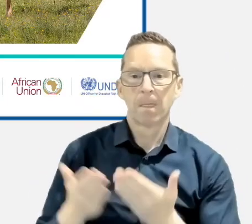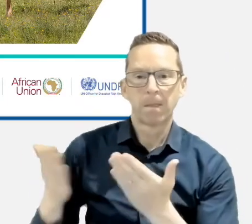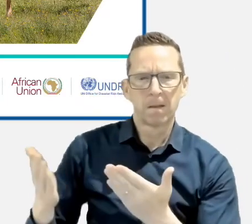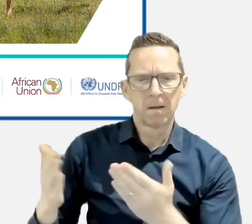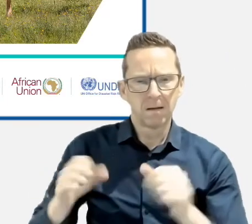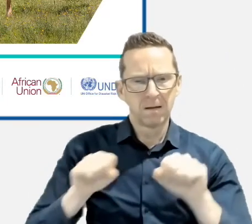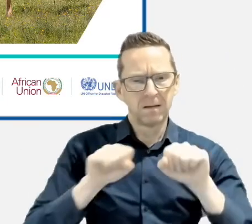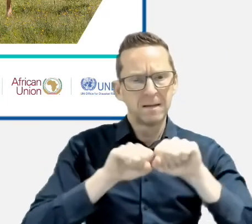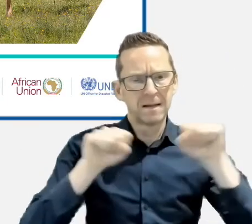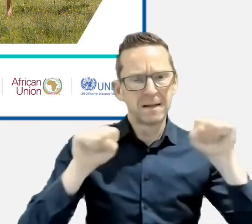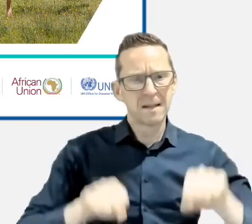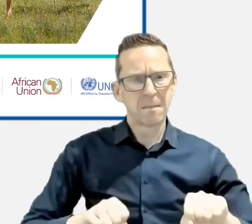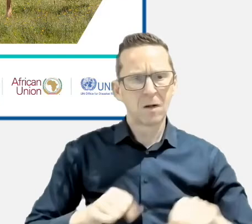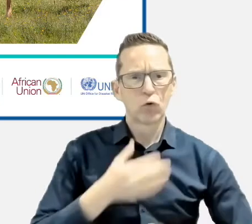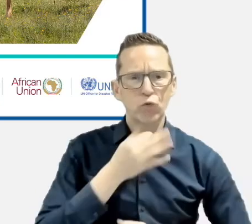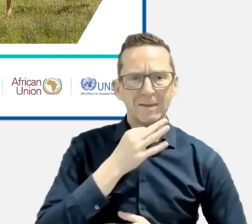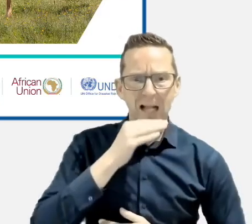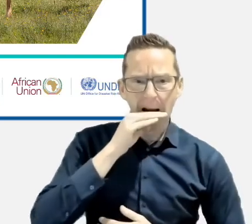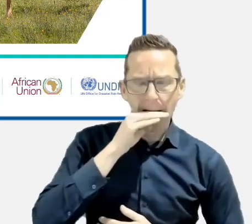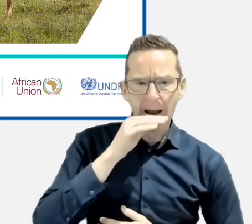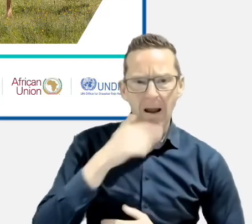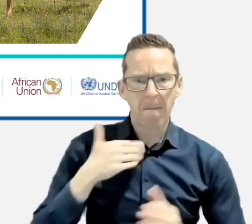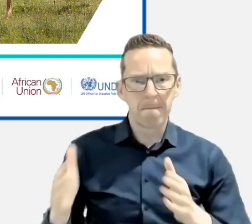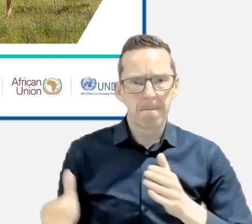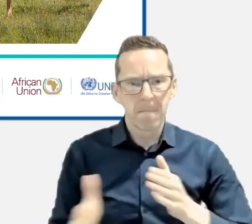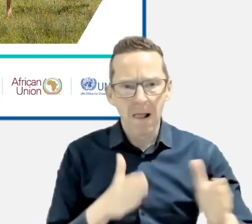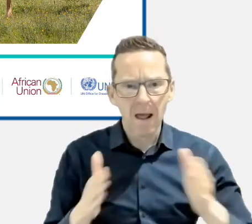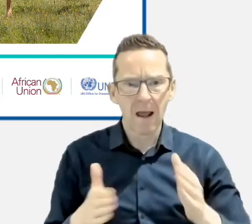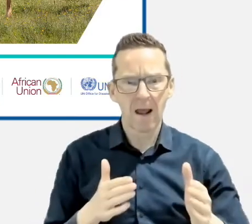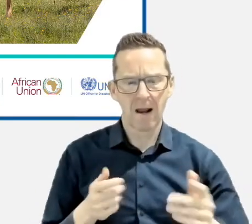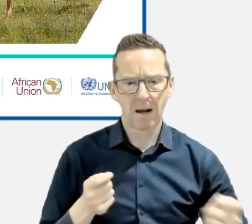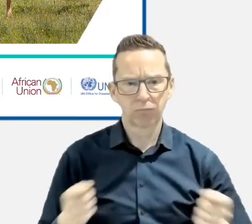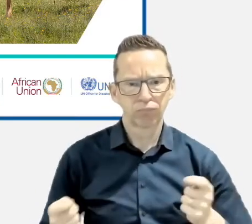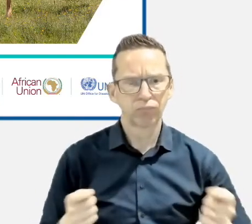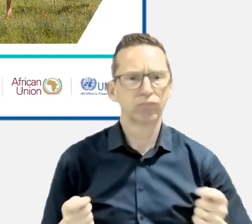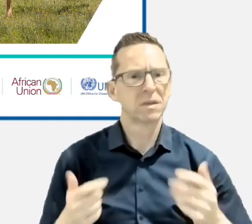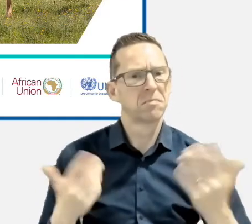management. And what I can,